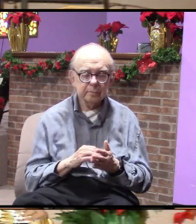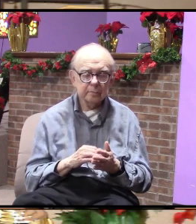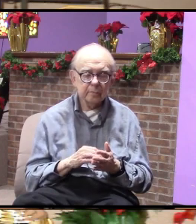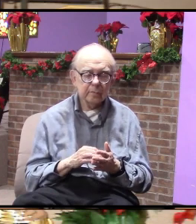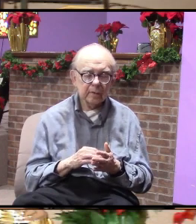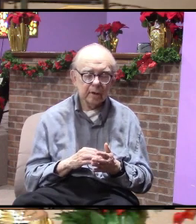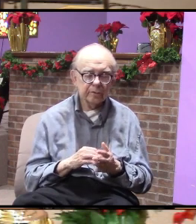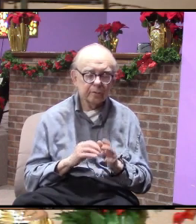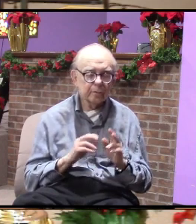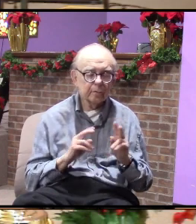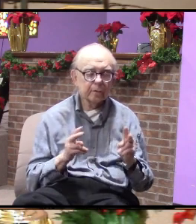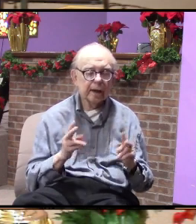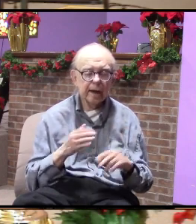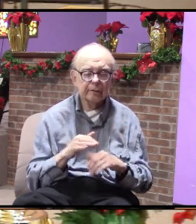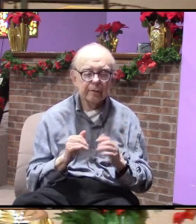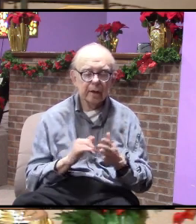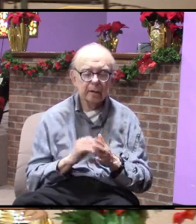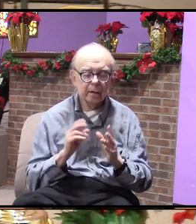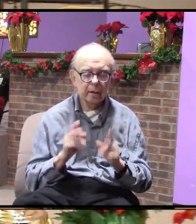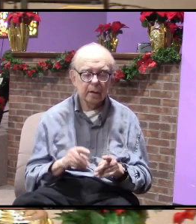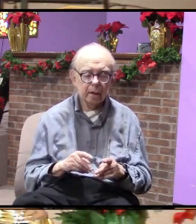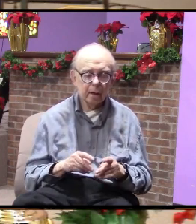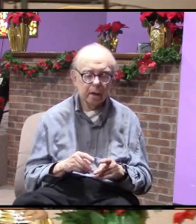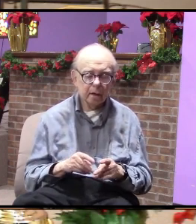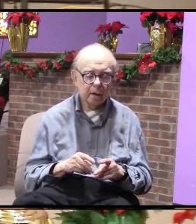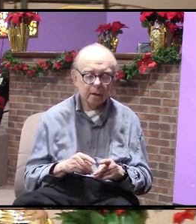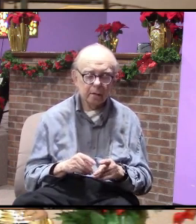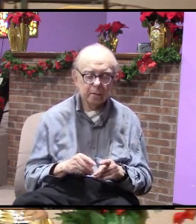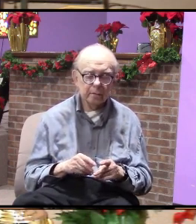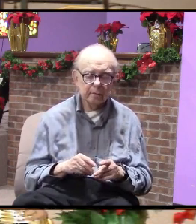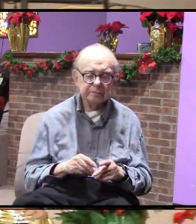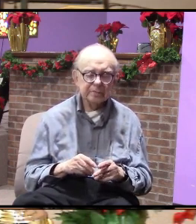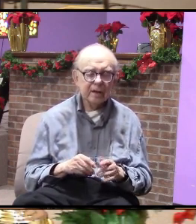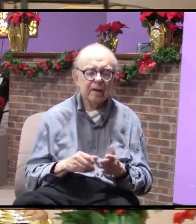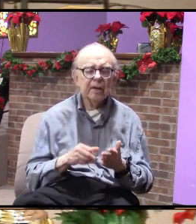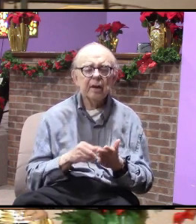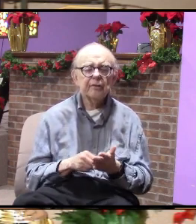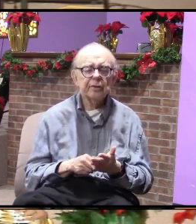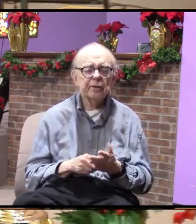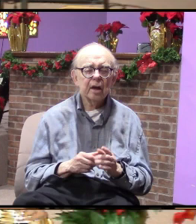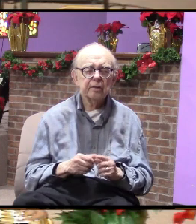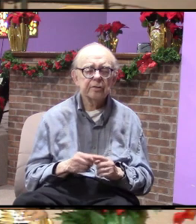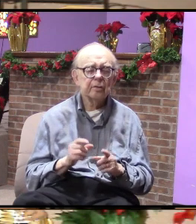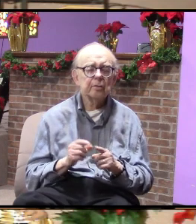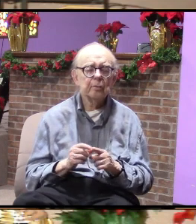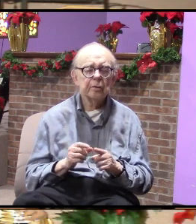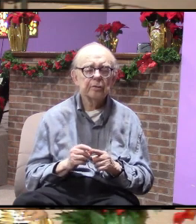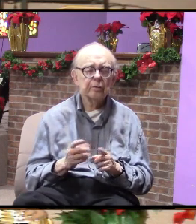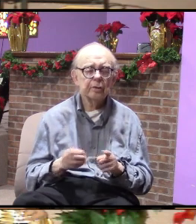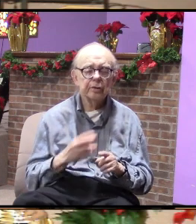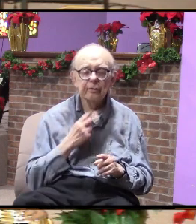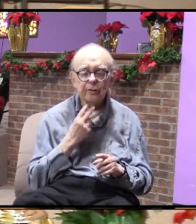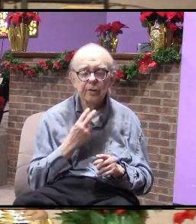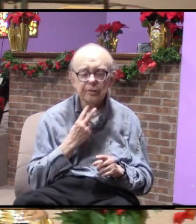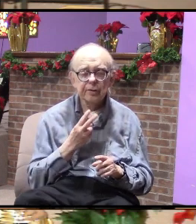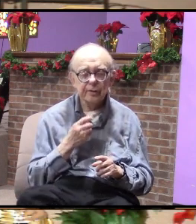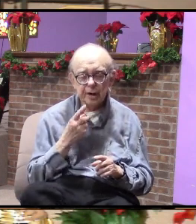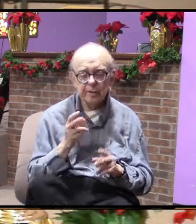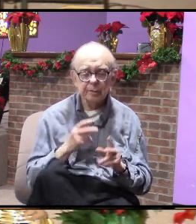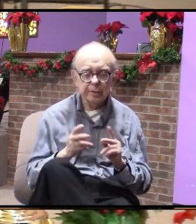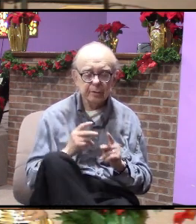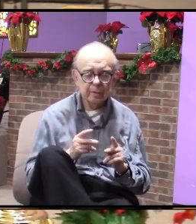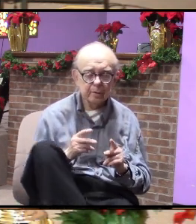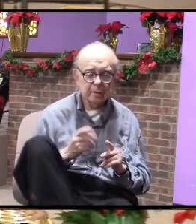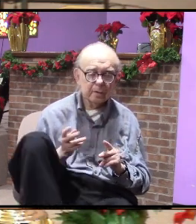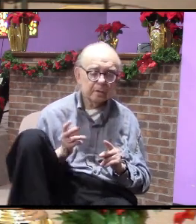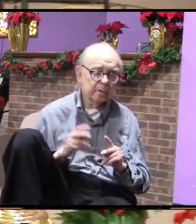after him. There's emphasis put on certain things. Somebody else may read it and